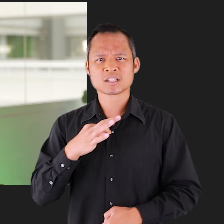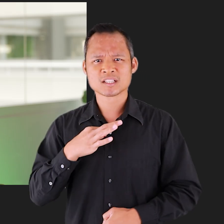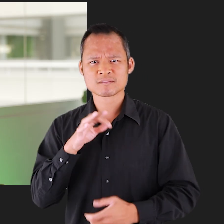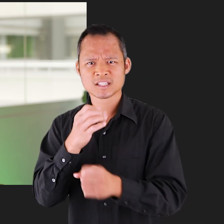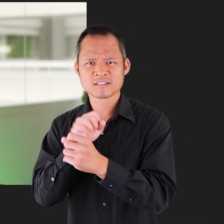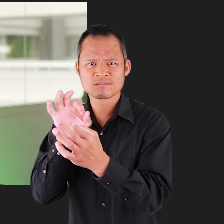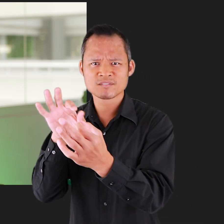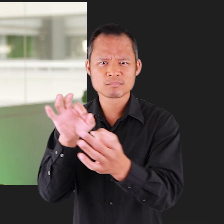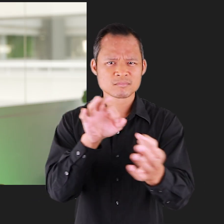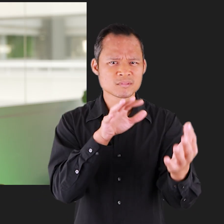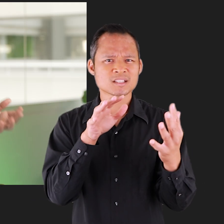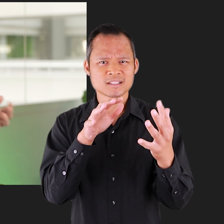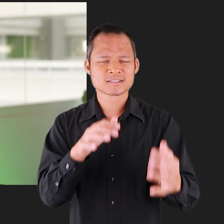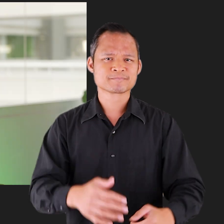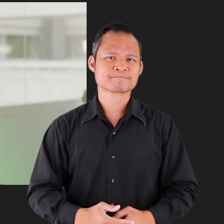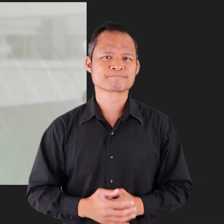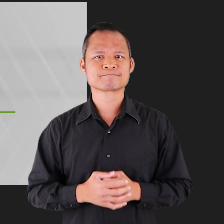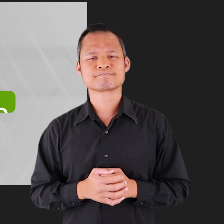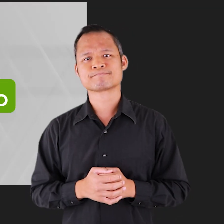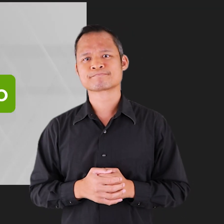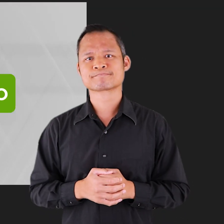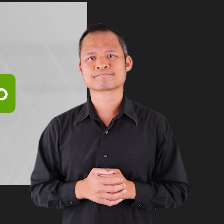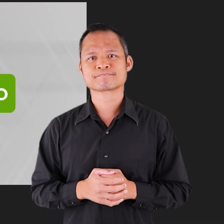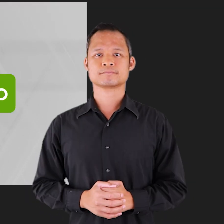show this to one of our staff and get feedback.